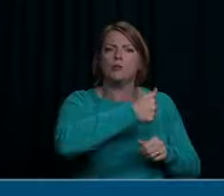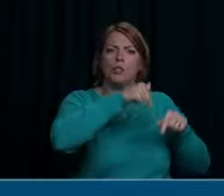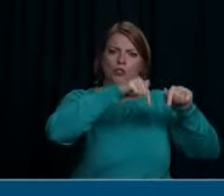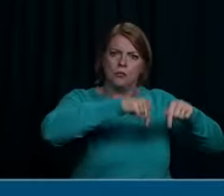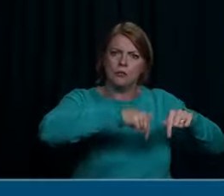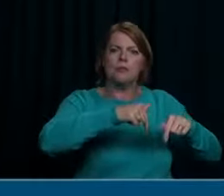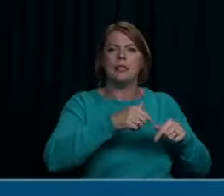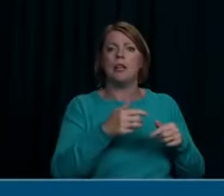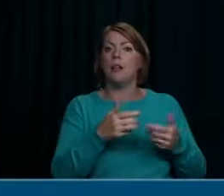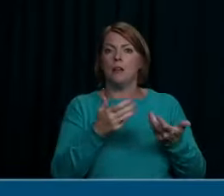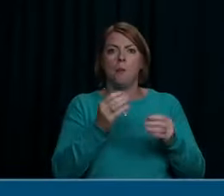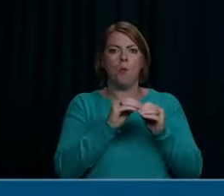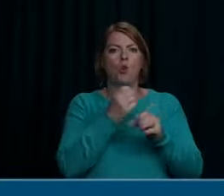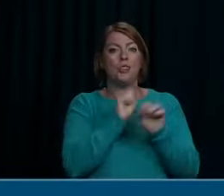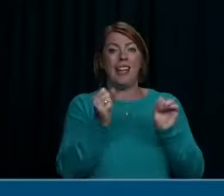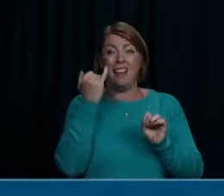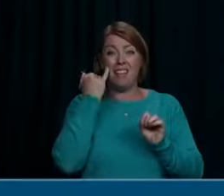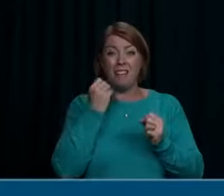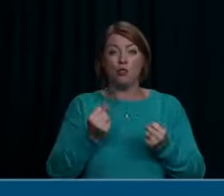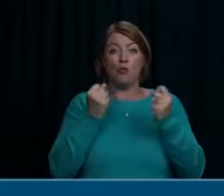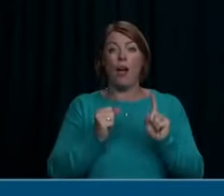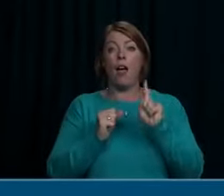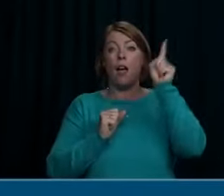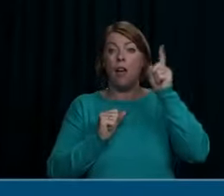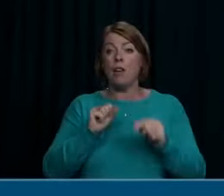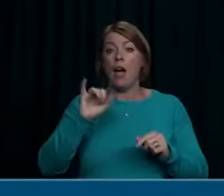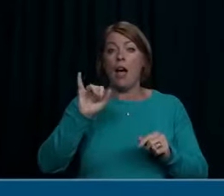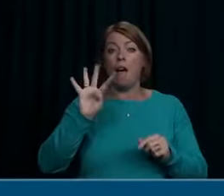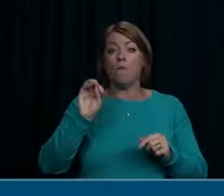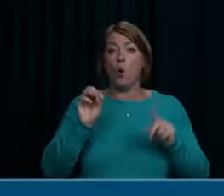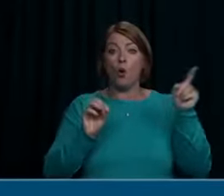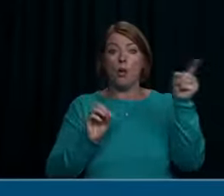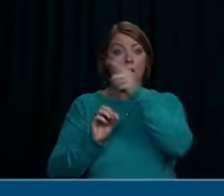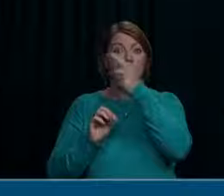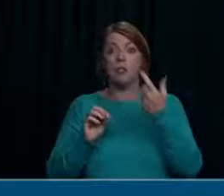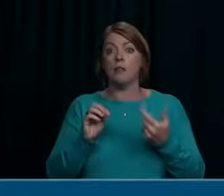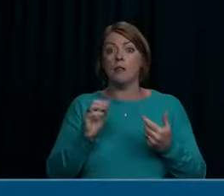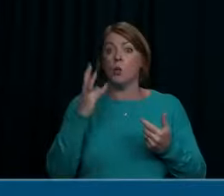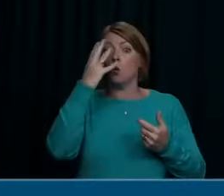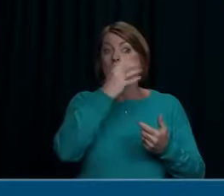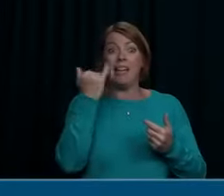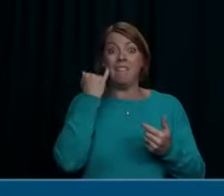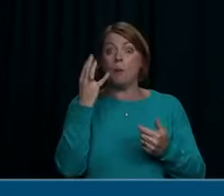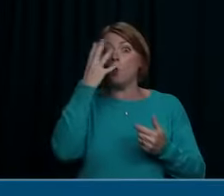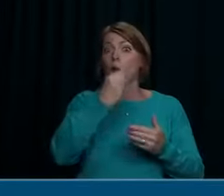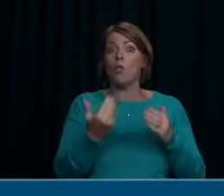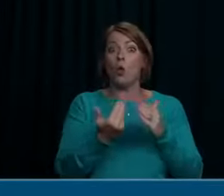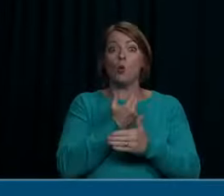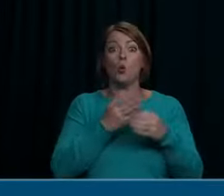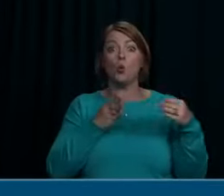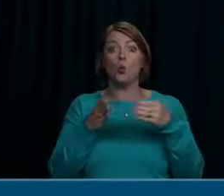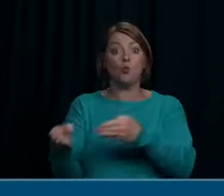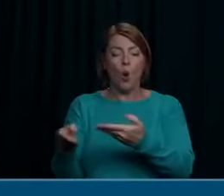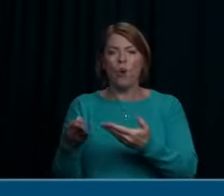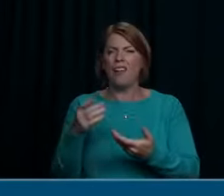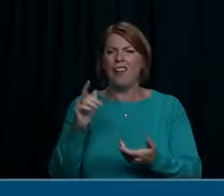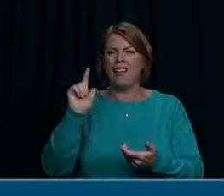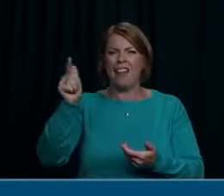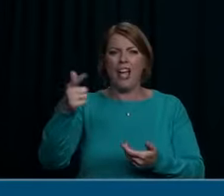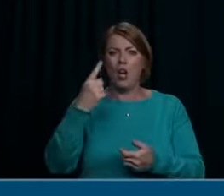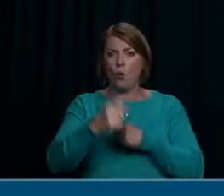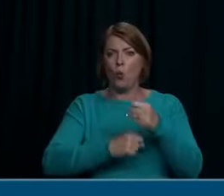mean, you go up onto the I-40 and all of a sudden it's brand new, it's a beautiful roadway. Less than a year, it's already falling apart because the amount of traffic